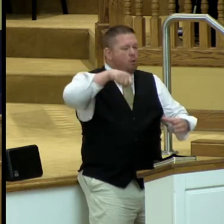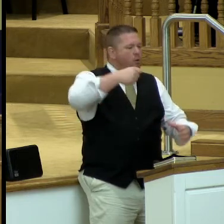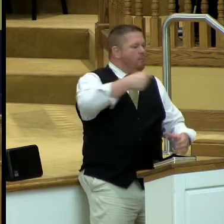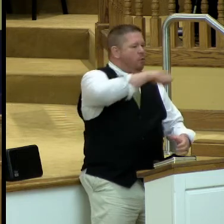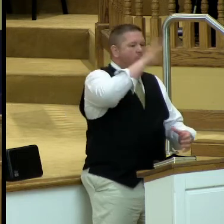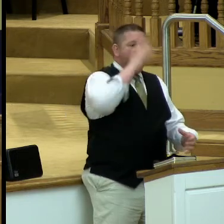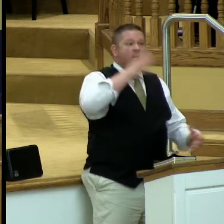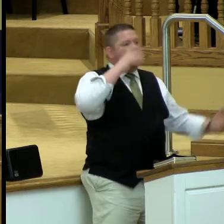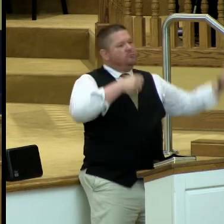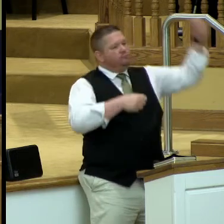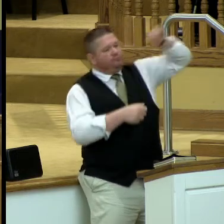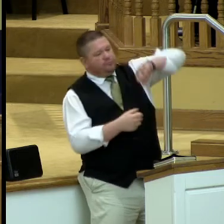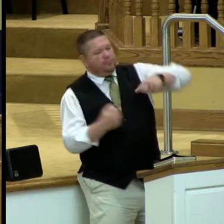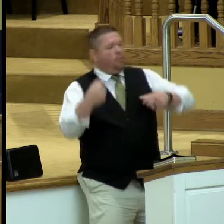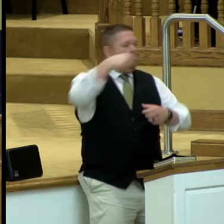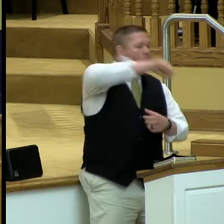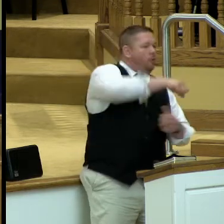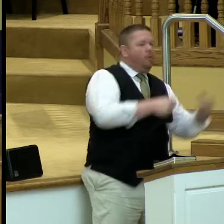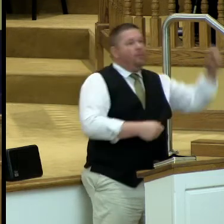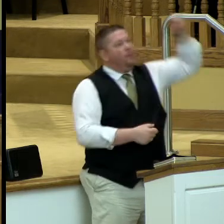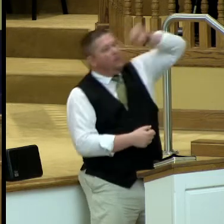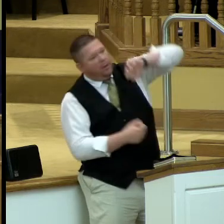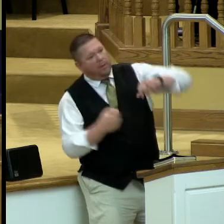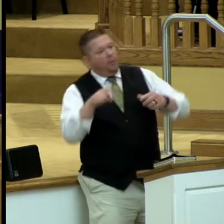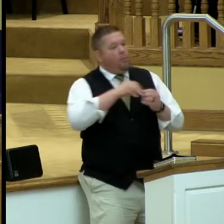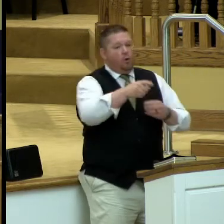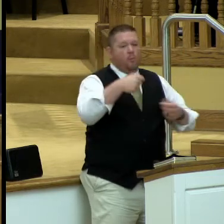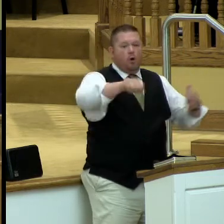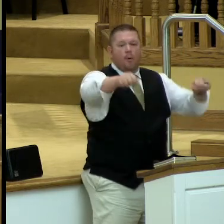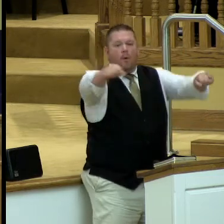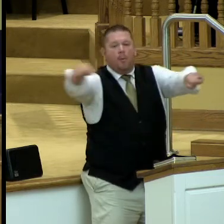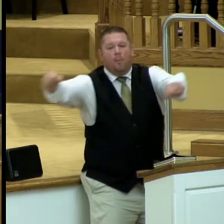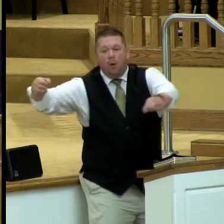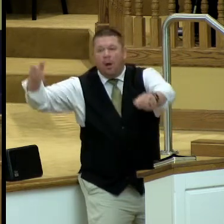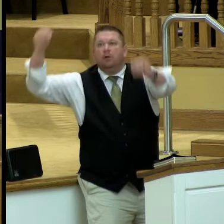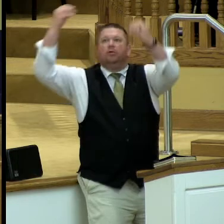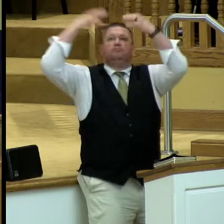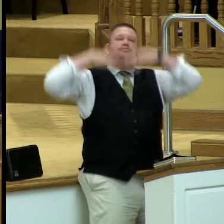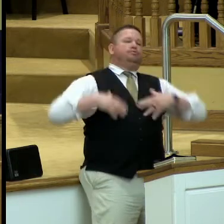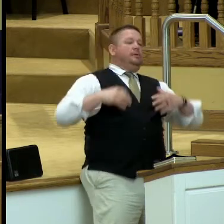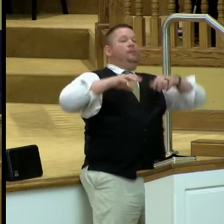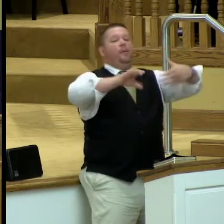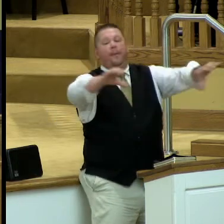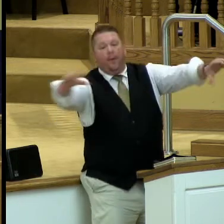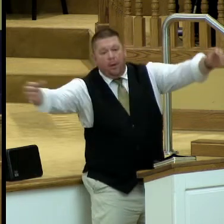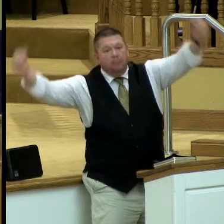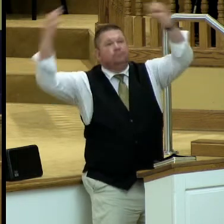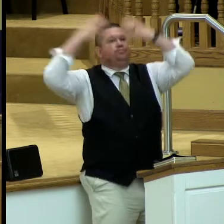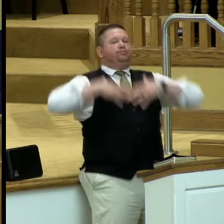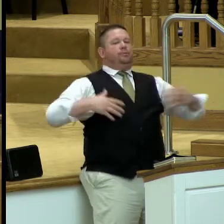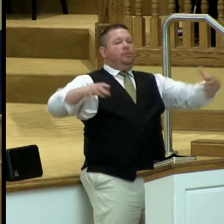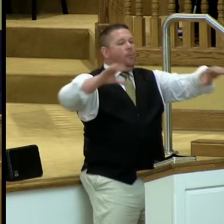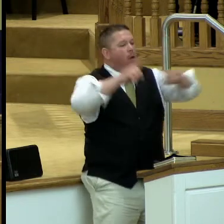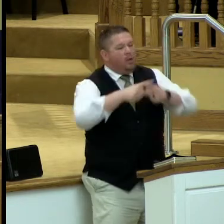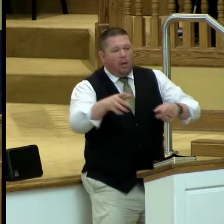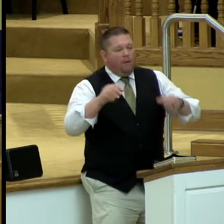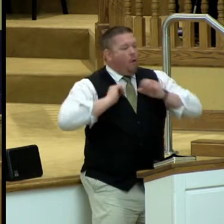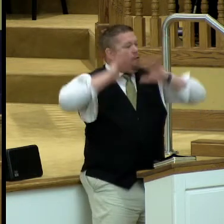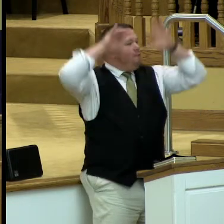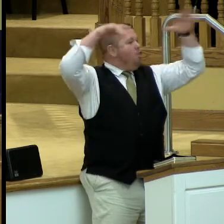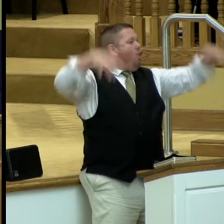you'll never outgive him. Because the more that you start filling someone else up with his blessings, the more he'll put on you until you are